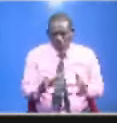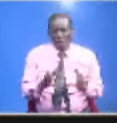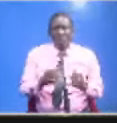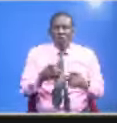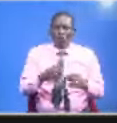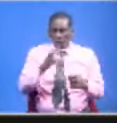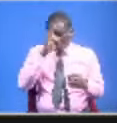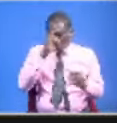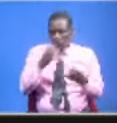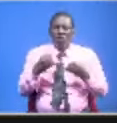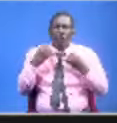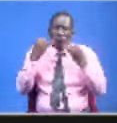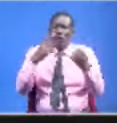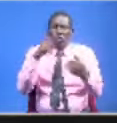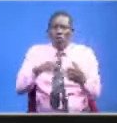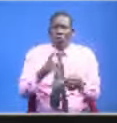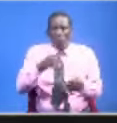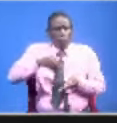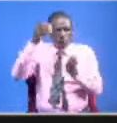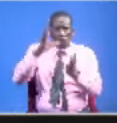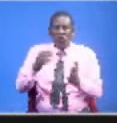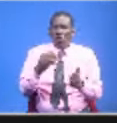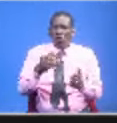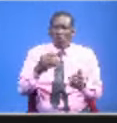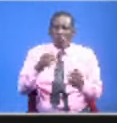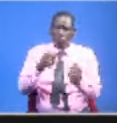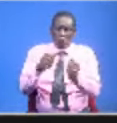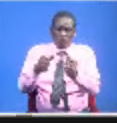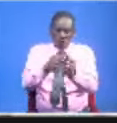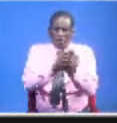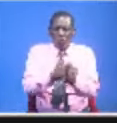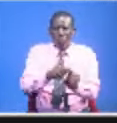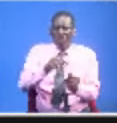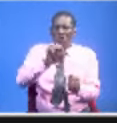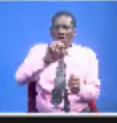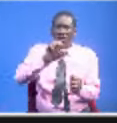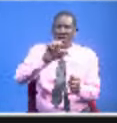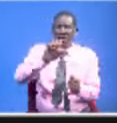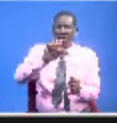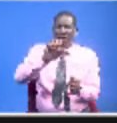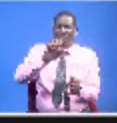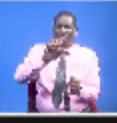police sources, one of the students who had been with Seth on the fateful Sunday is now in